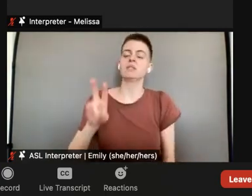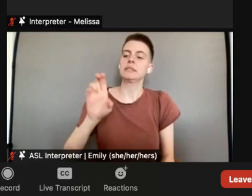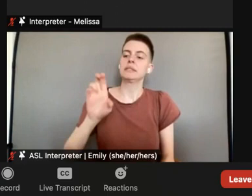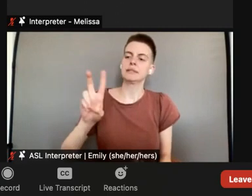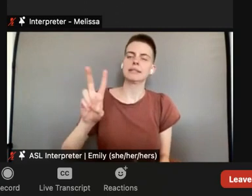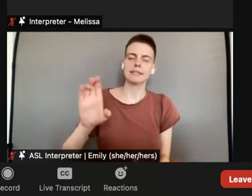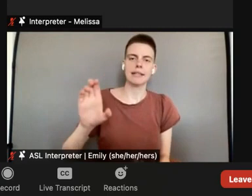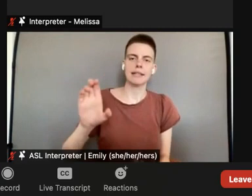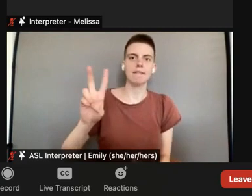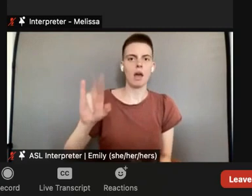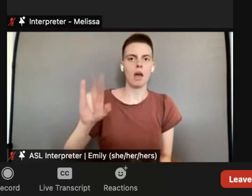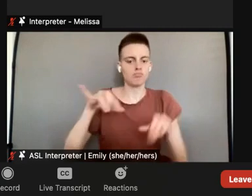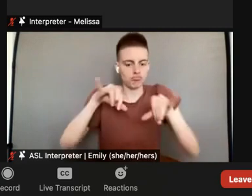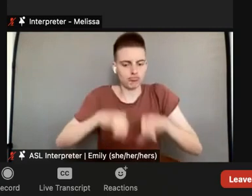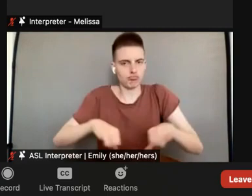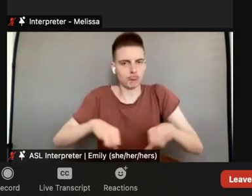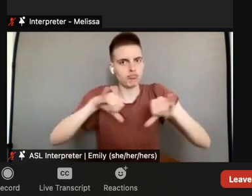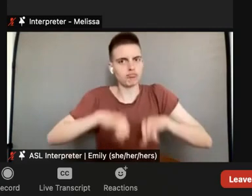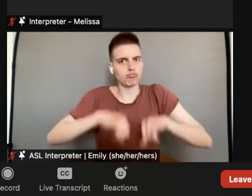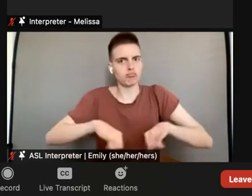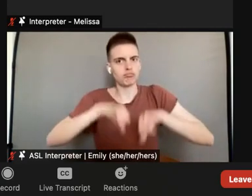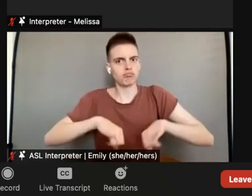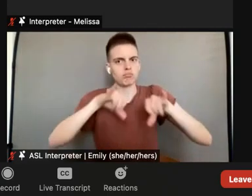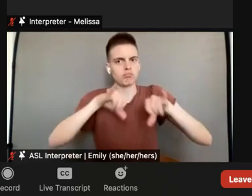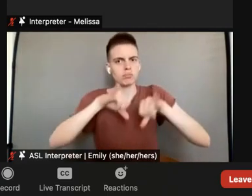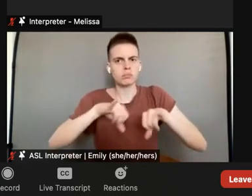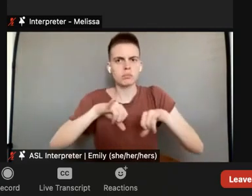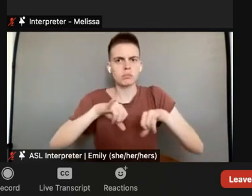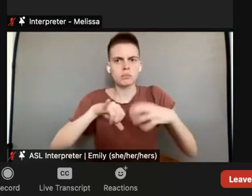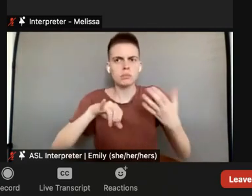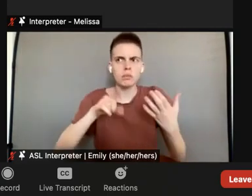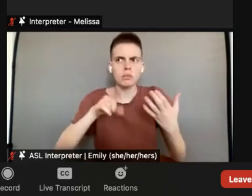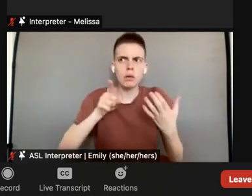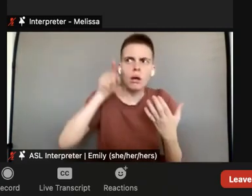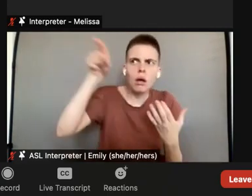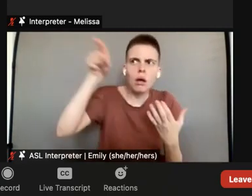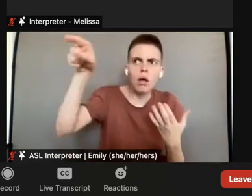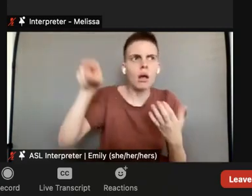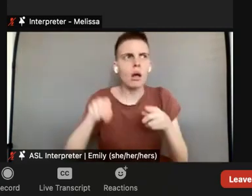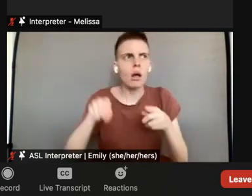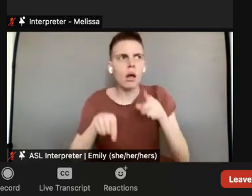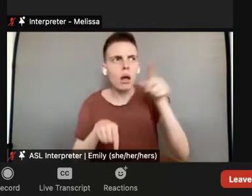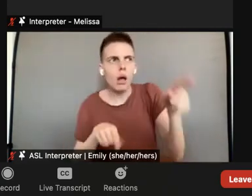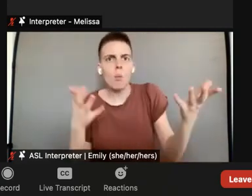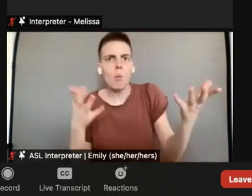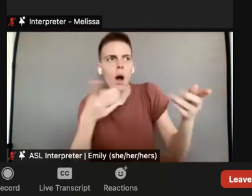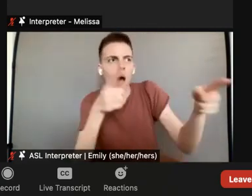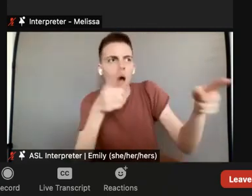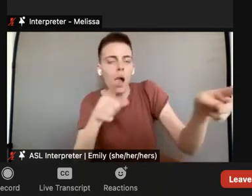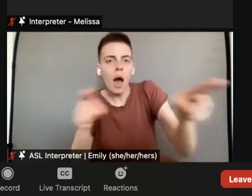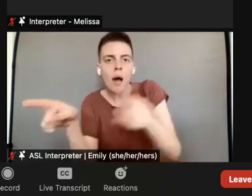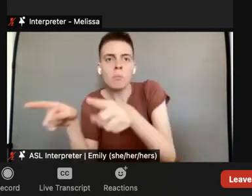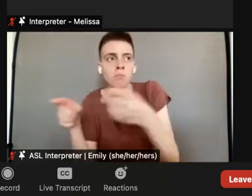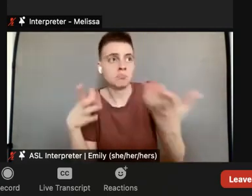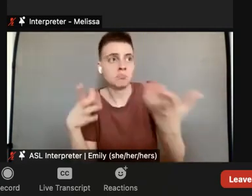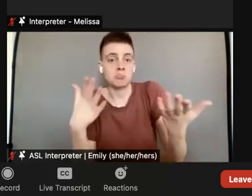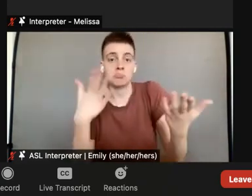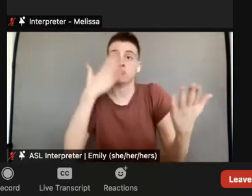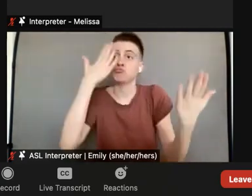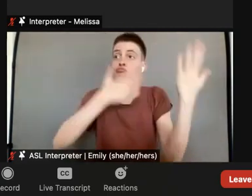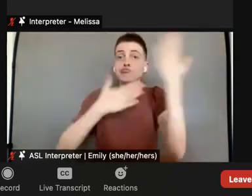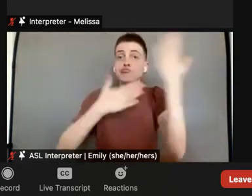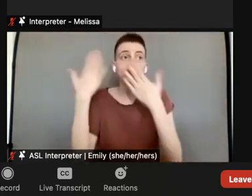also have no idea what's going on 10 feet away. So I'll just be here.